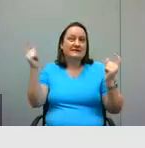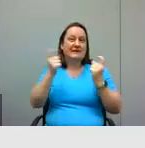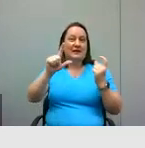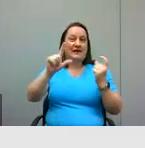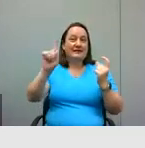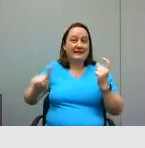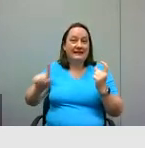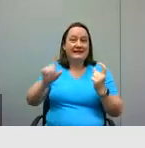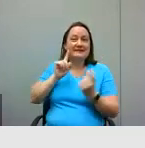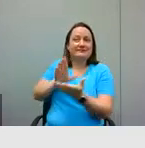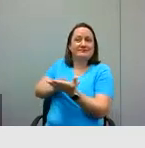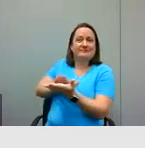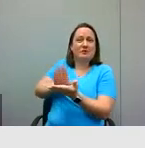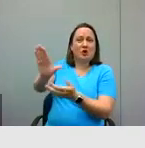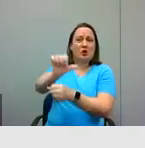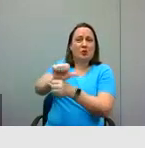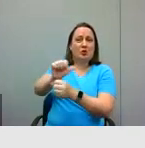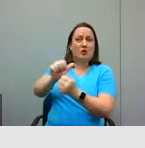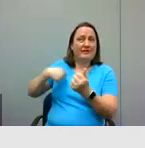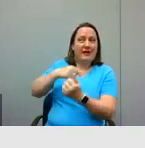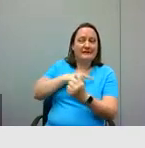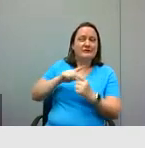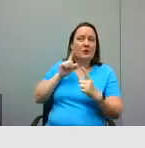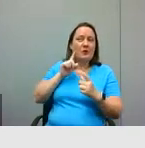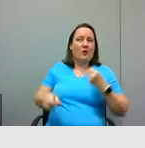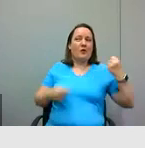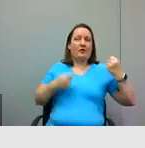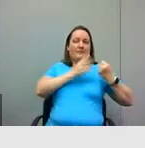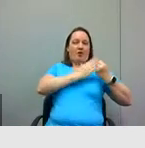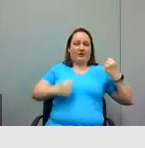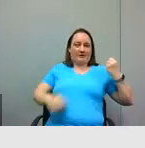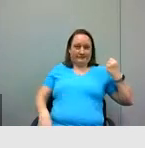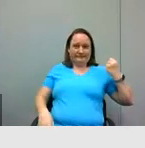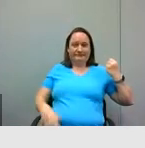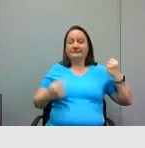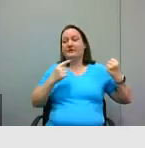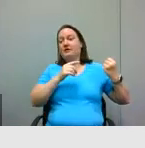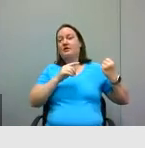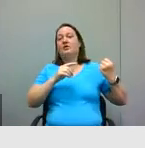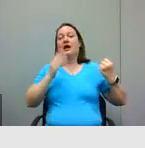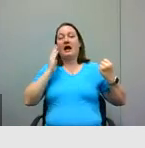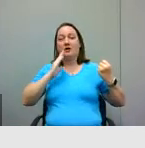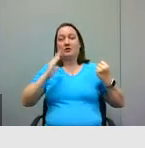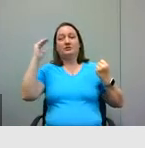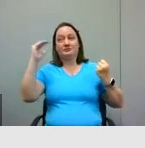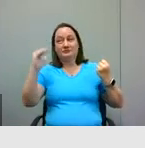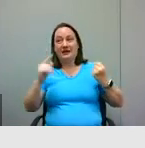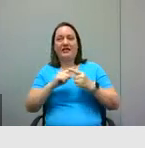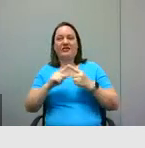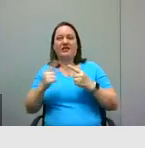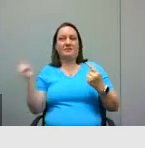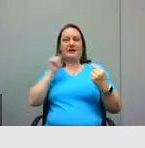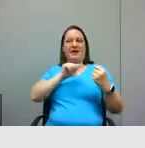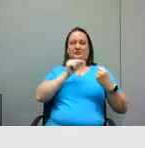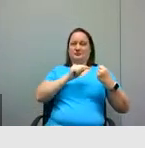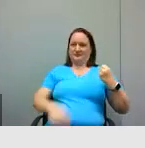acknowledge her work with us. So I'll chat and then come back to that.